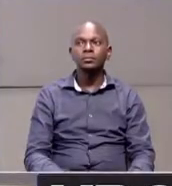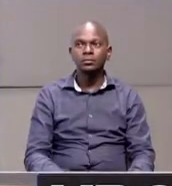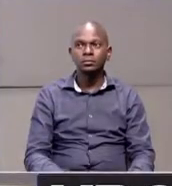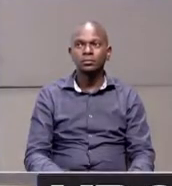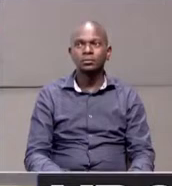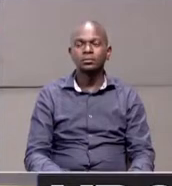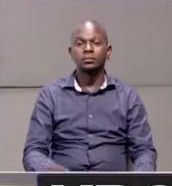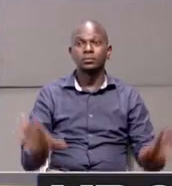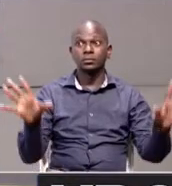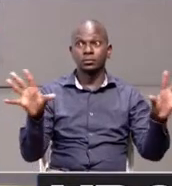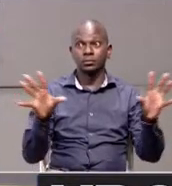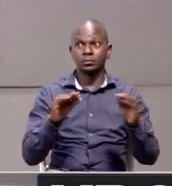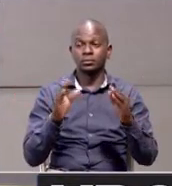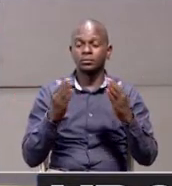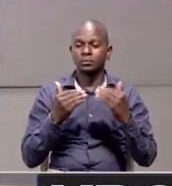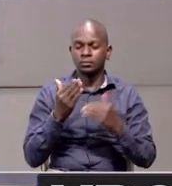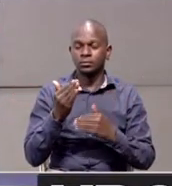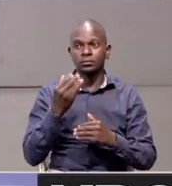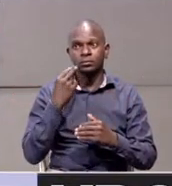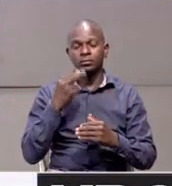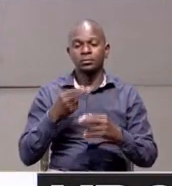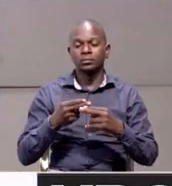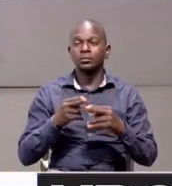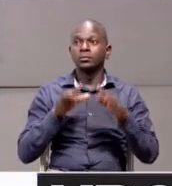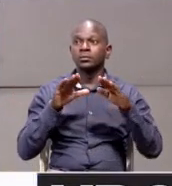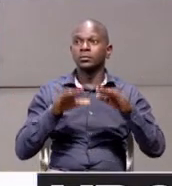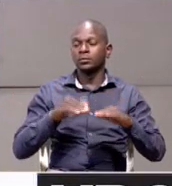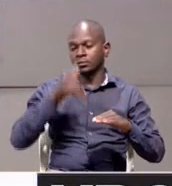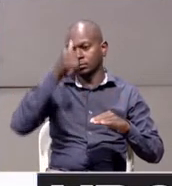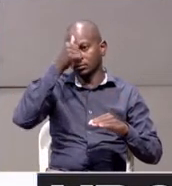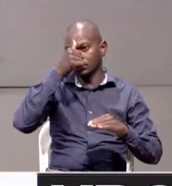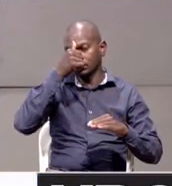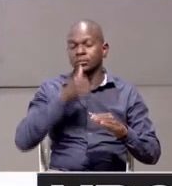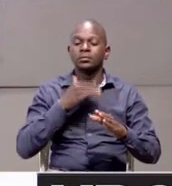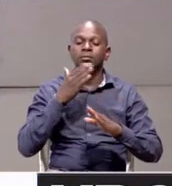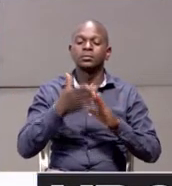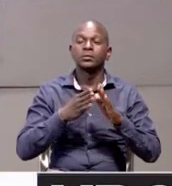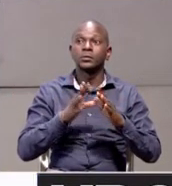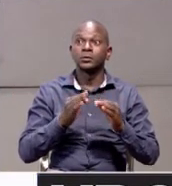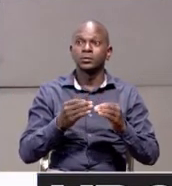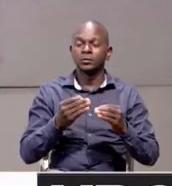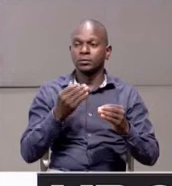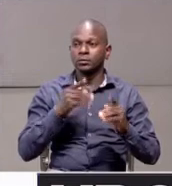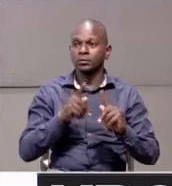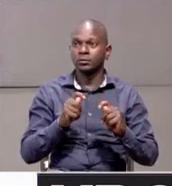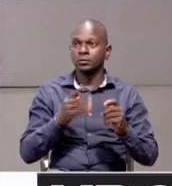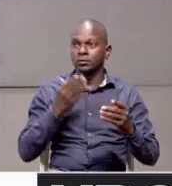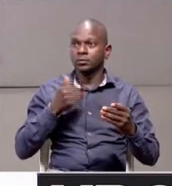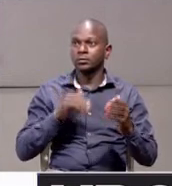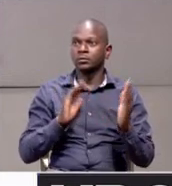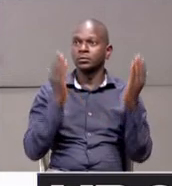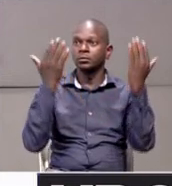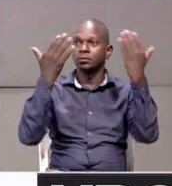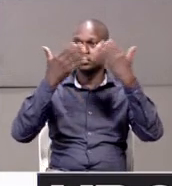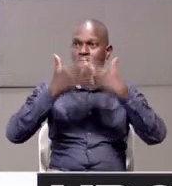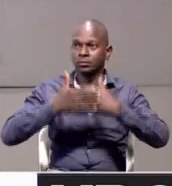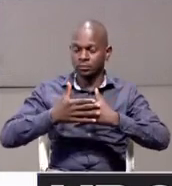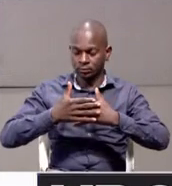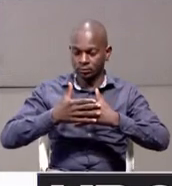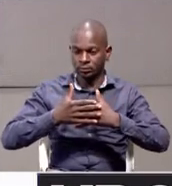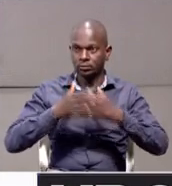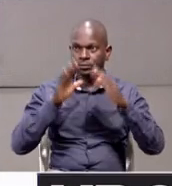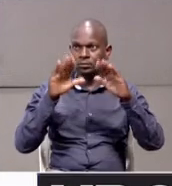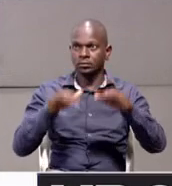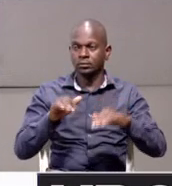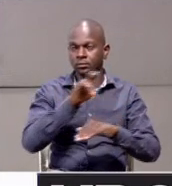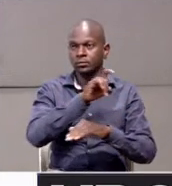That's all we had for you tonight. Thank you so much for watching. My name is Sharon Kyomugisha with Mgalu Muhammad and Sign Language from the team, and I have a lovely night and a